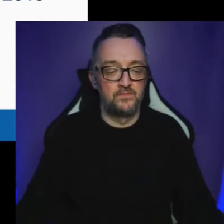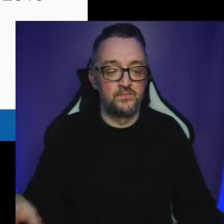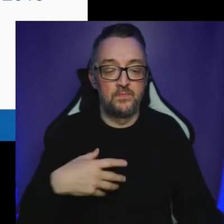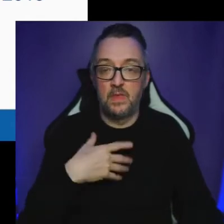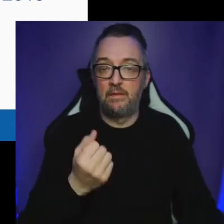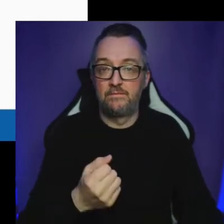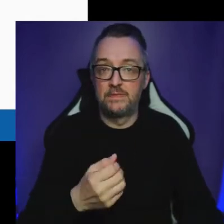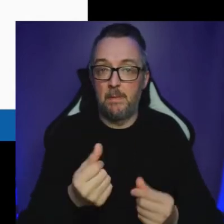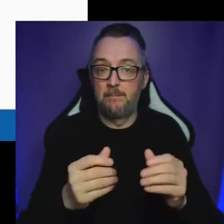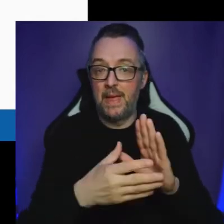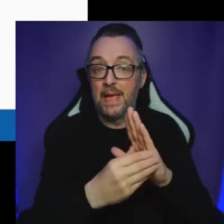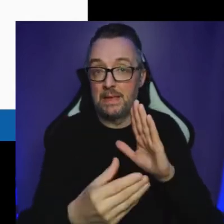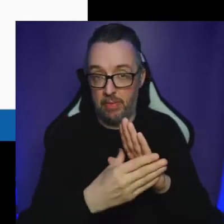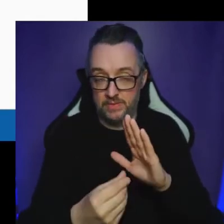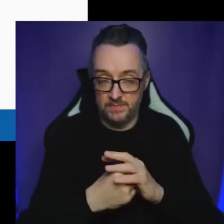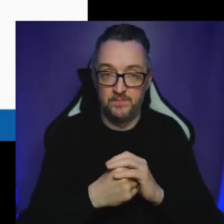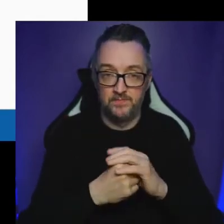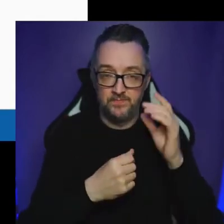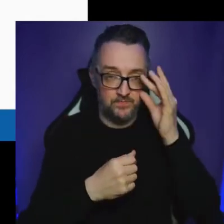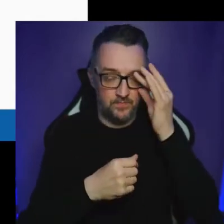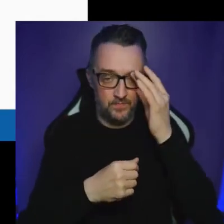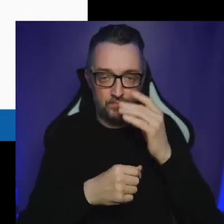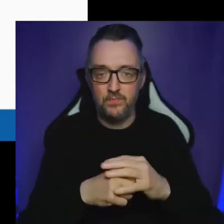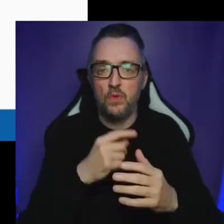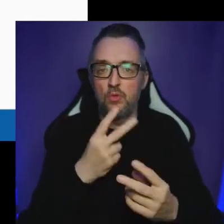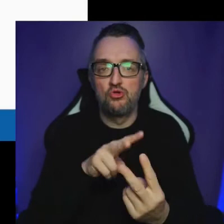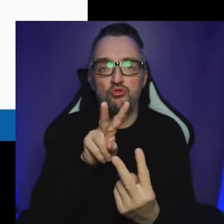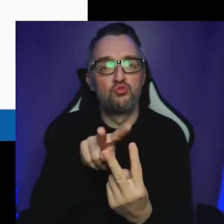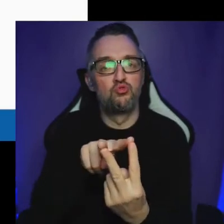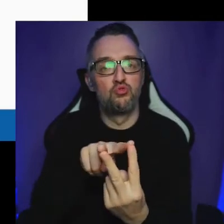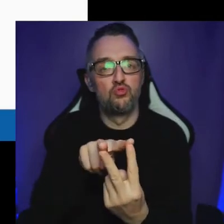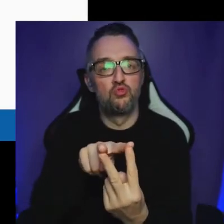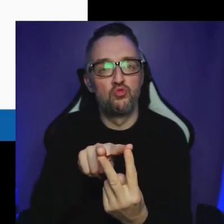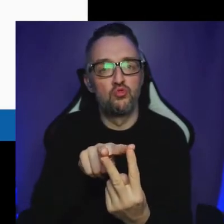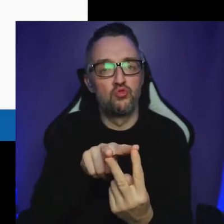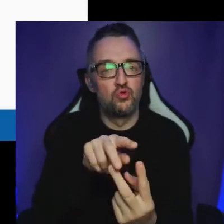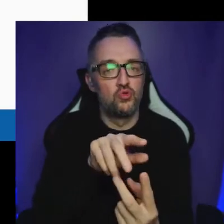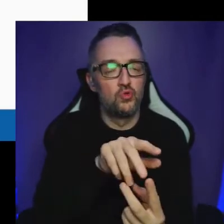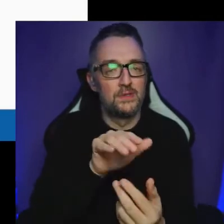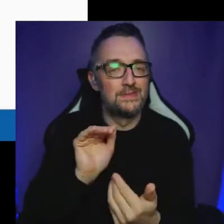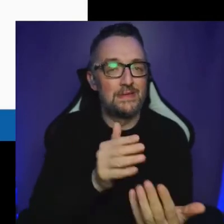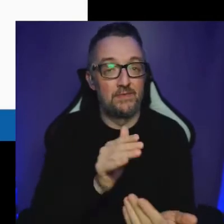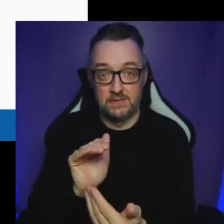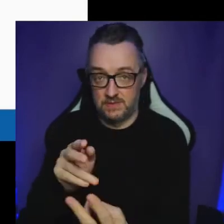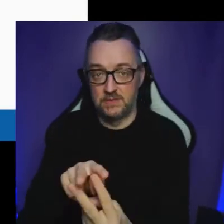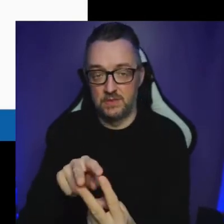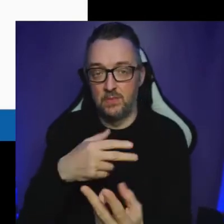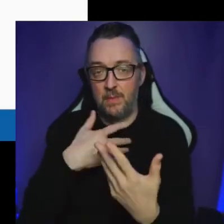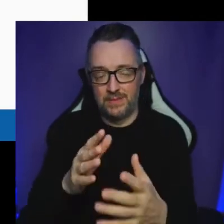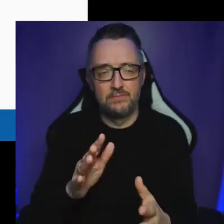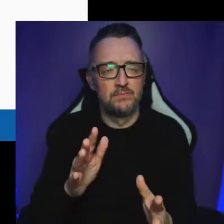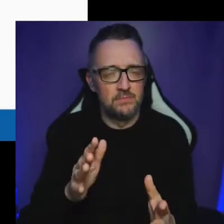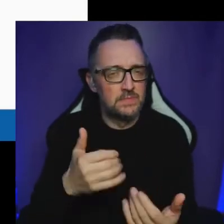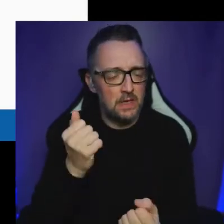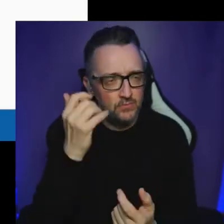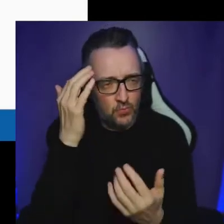couple of examples just now about two services or two areas where we have actually started to think about, or we've